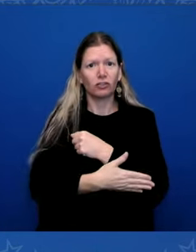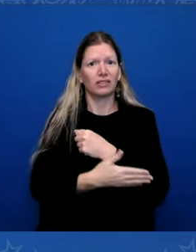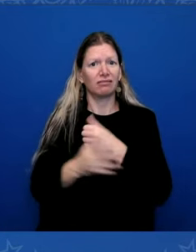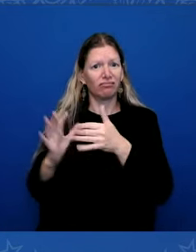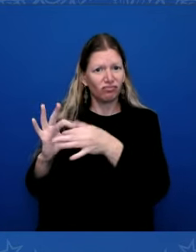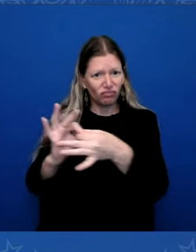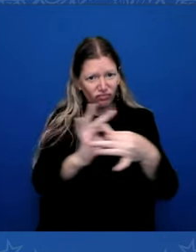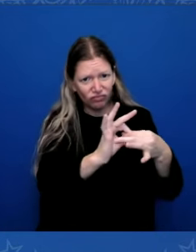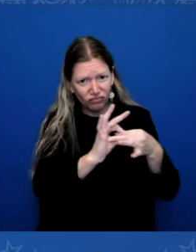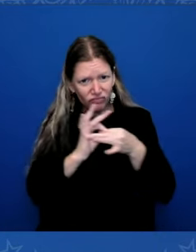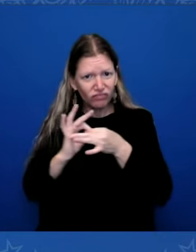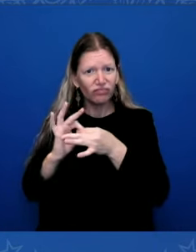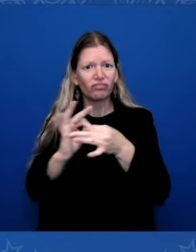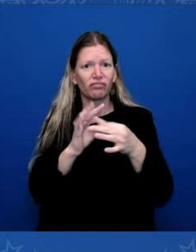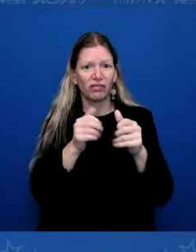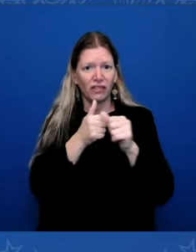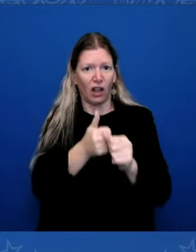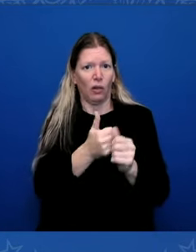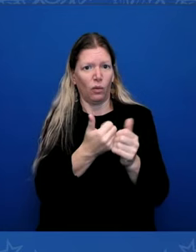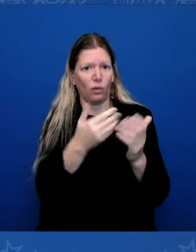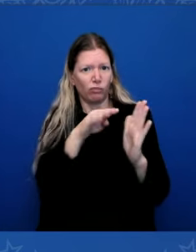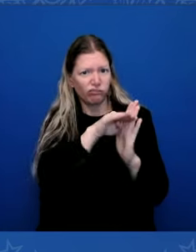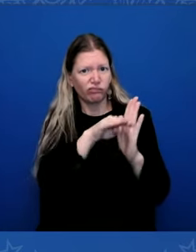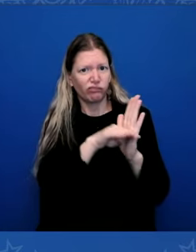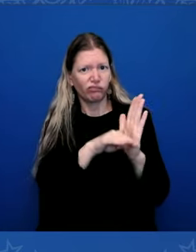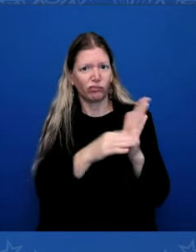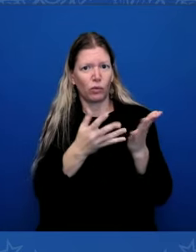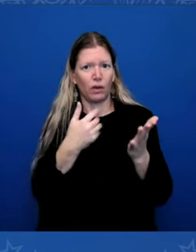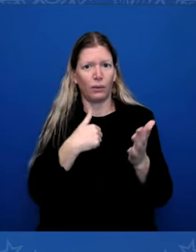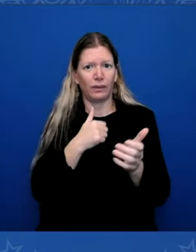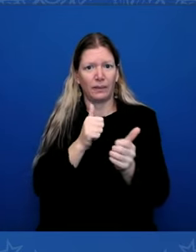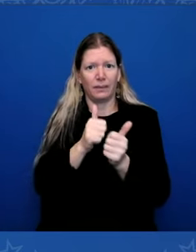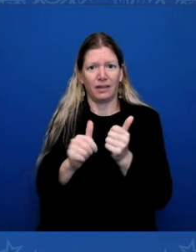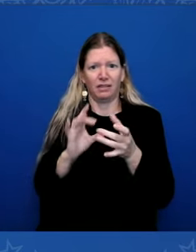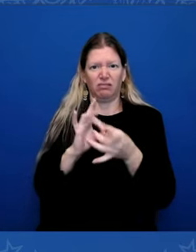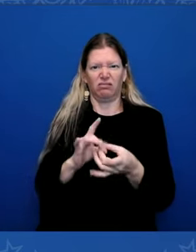jobs. For example, as a consequence of what we've done,